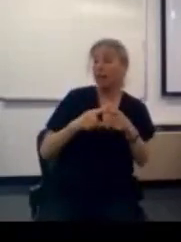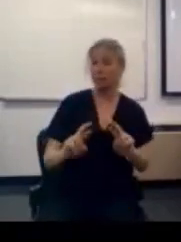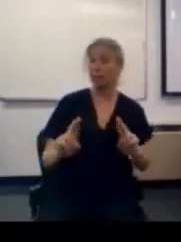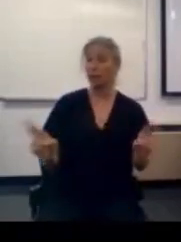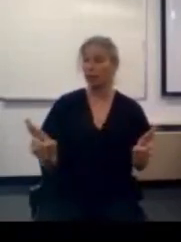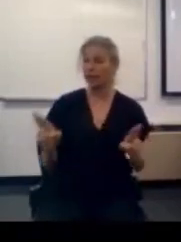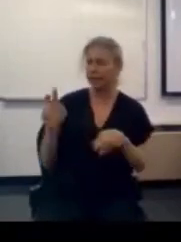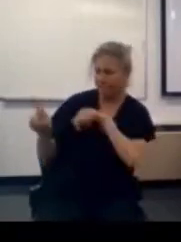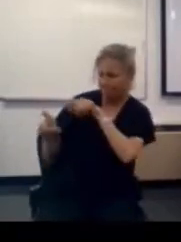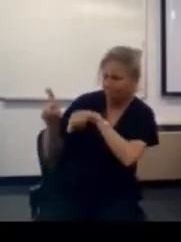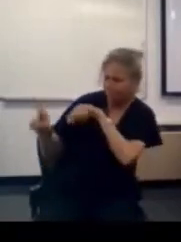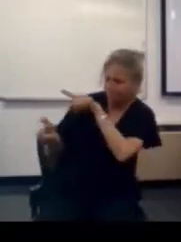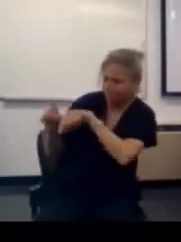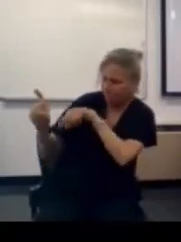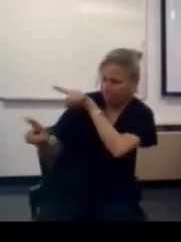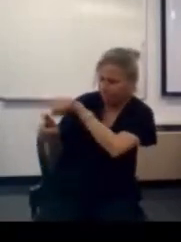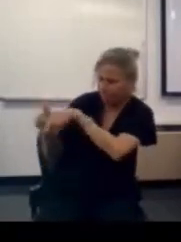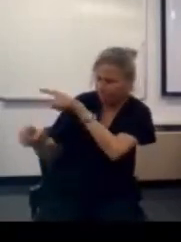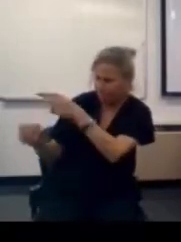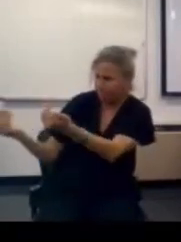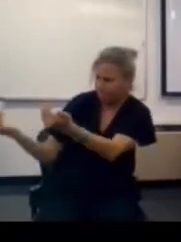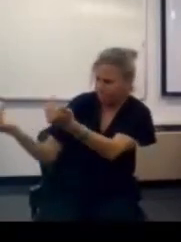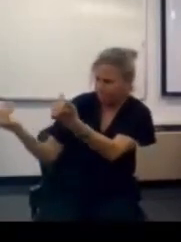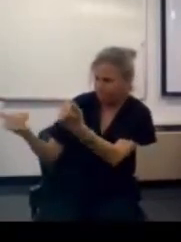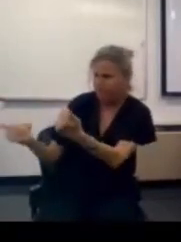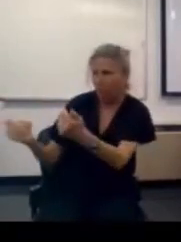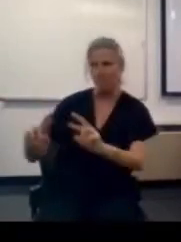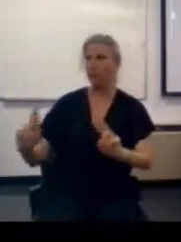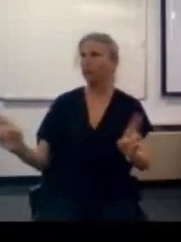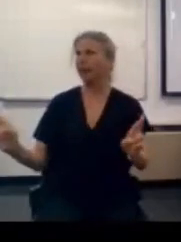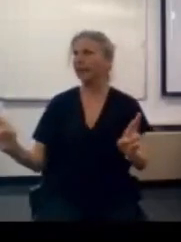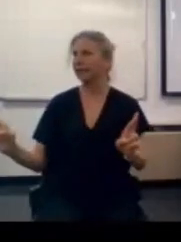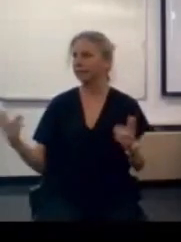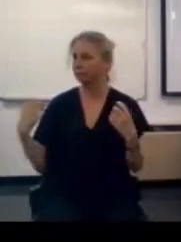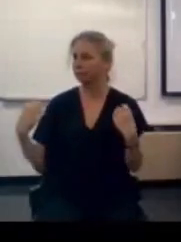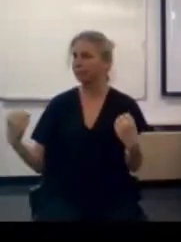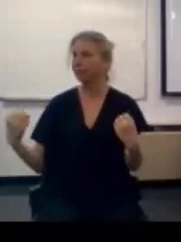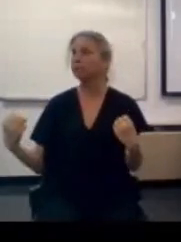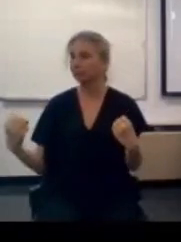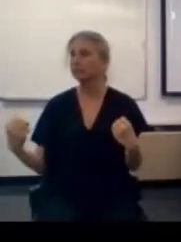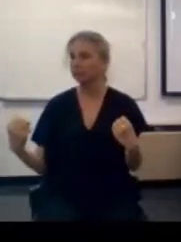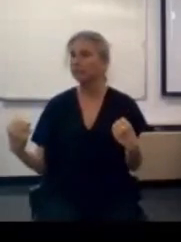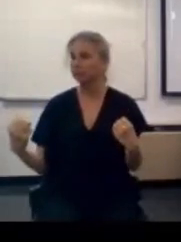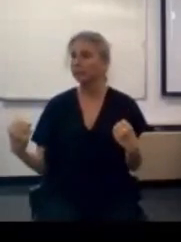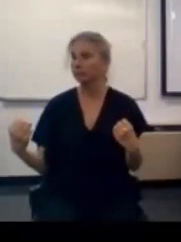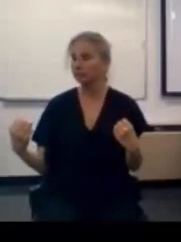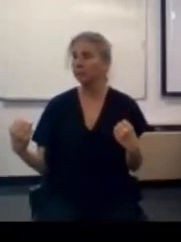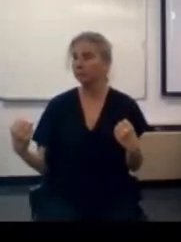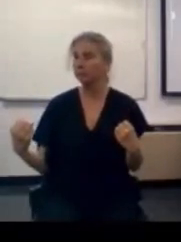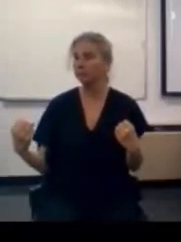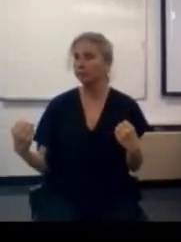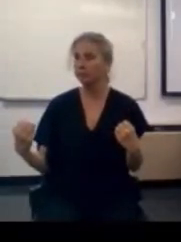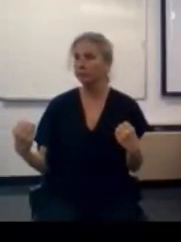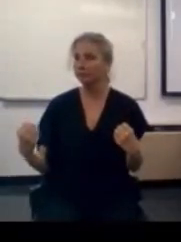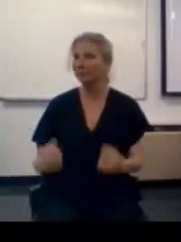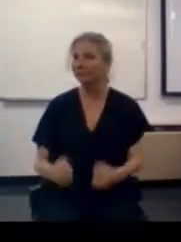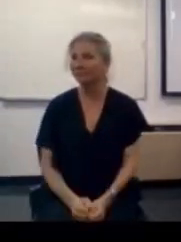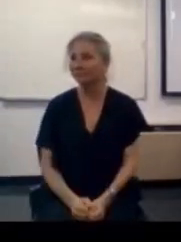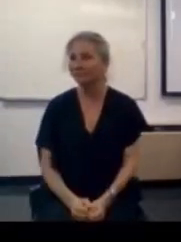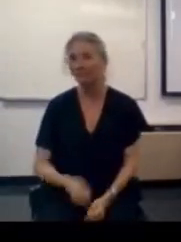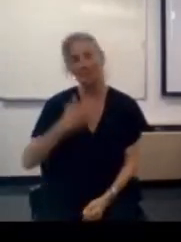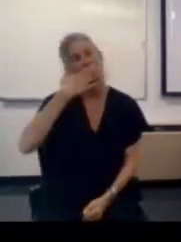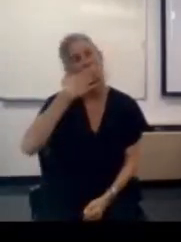time, and then be prepared to cross-examine a little bit. I mean, I get cross-examined every day and I go, this is it.